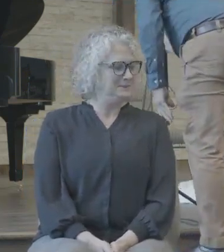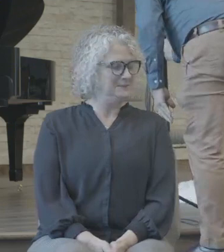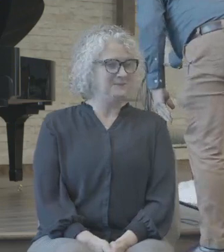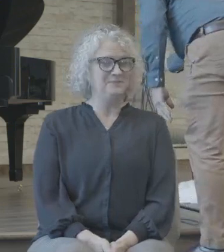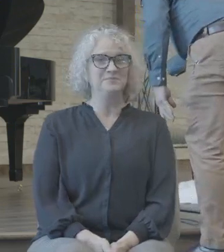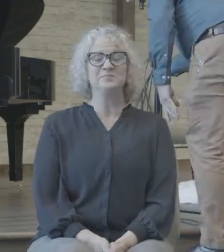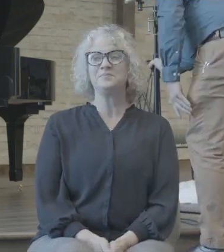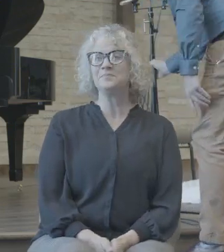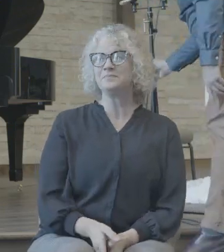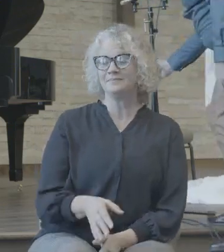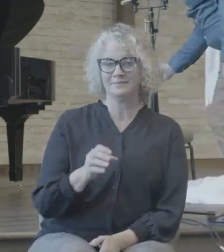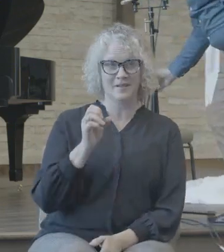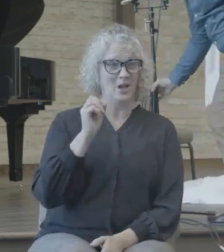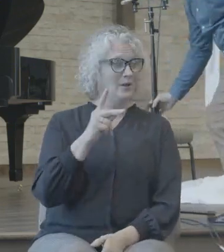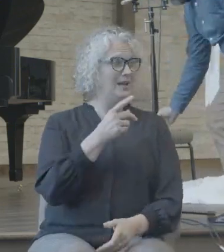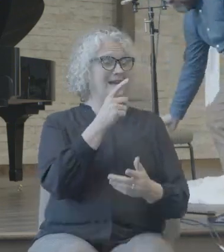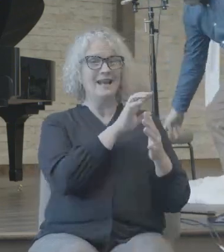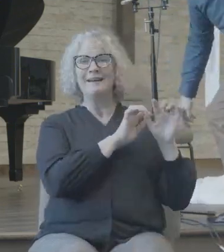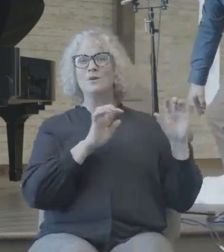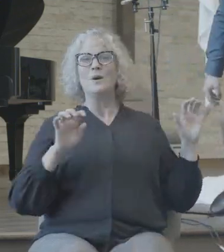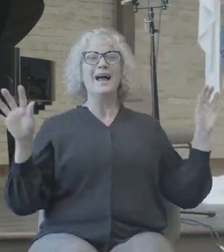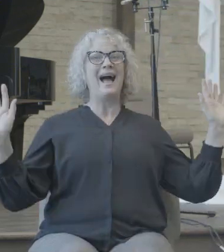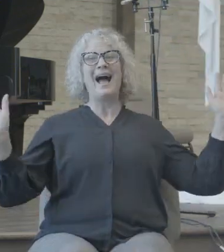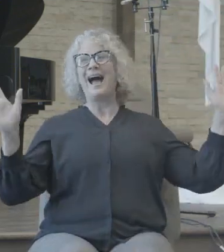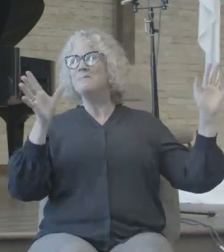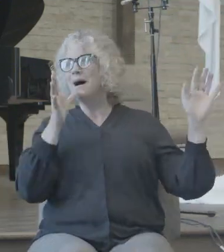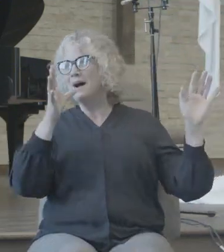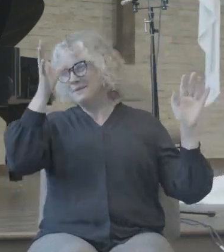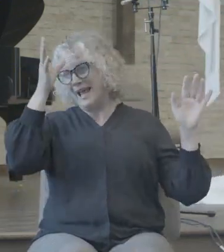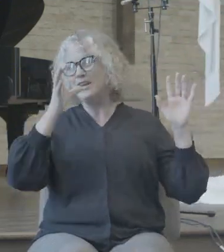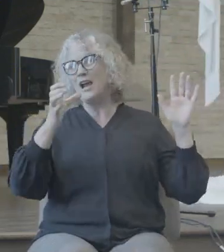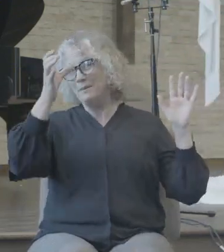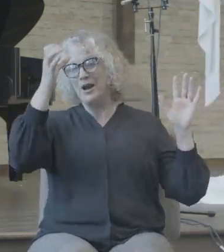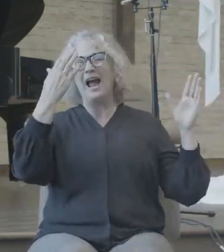Okay, everybody, wave to your mom and dad and grandma and grandpa, because I know you want to do that.